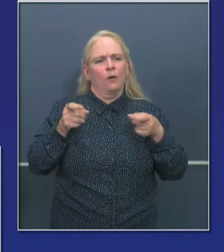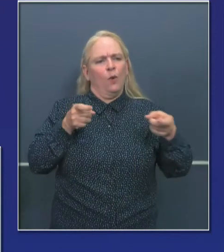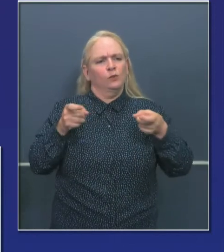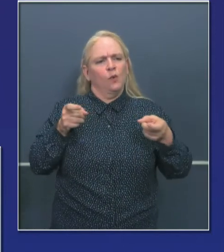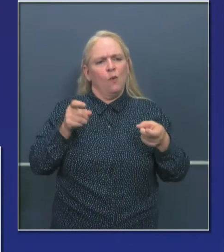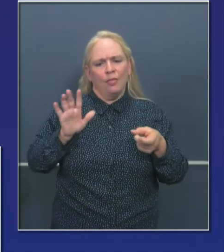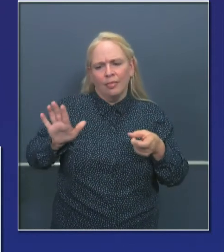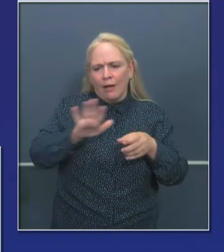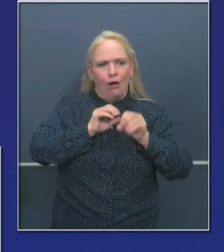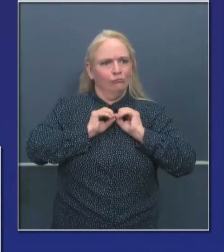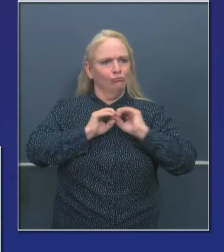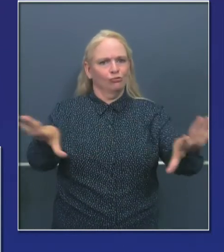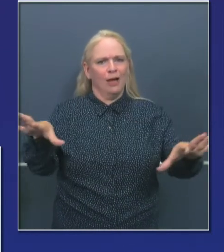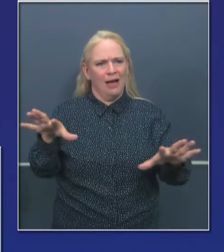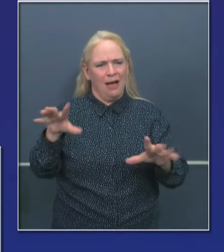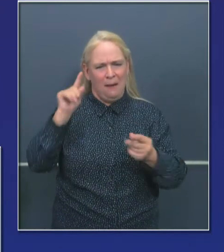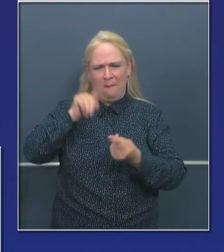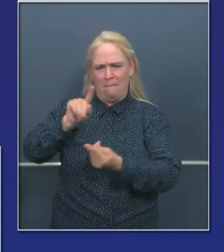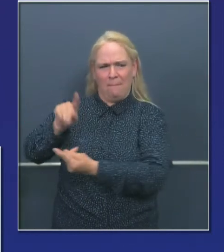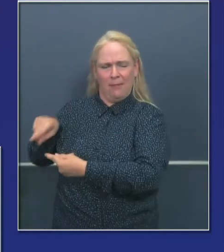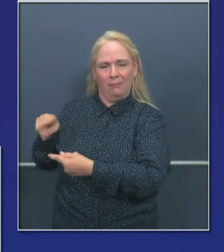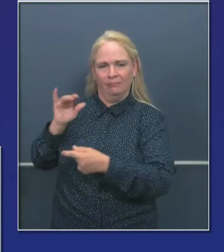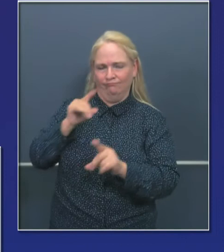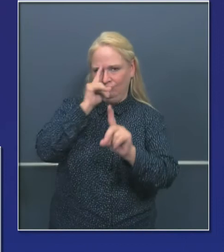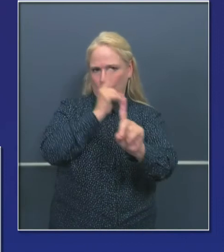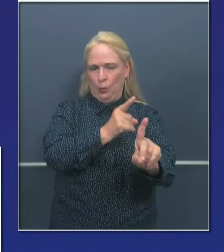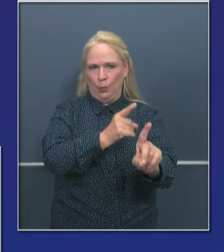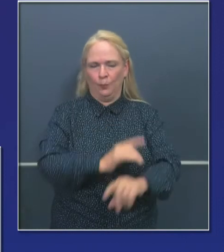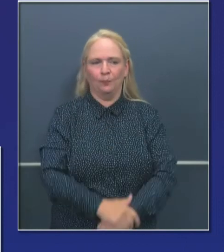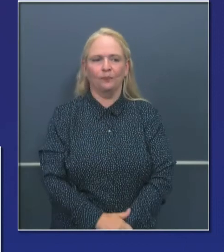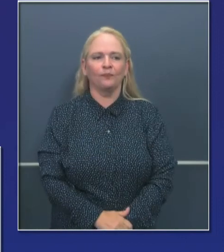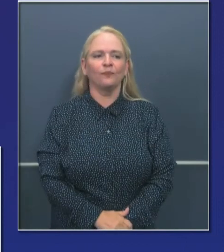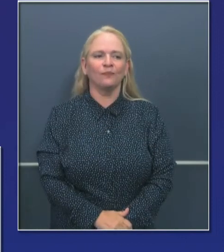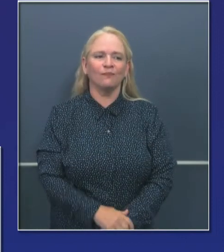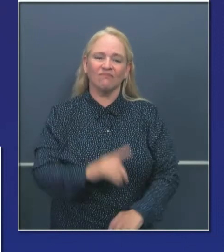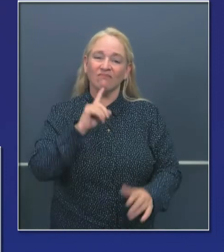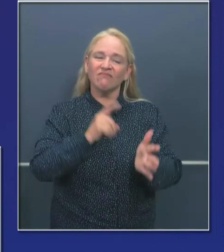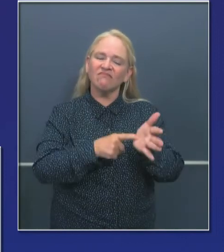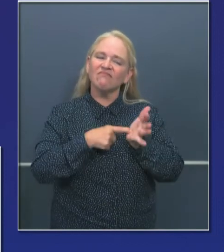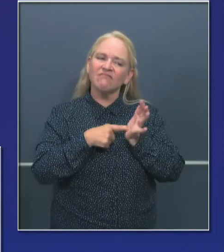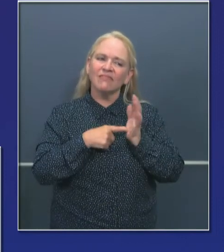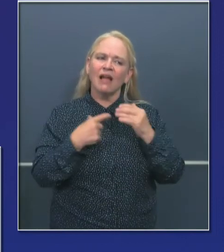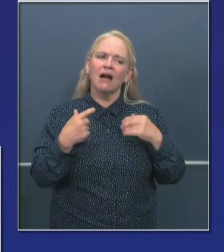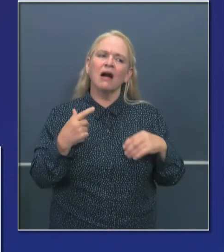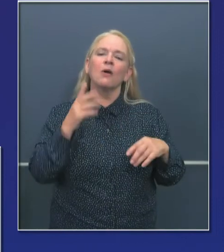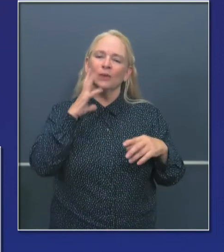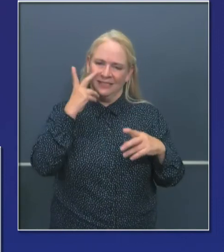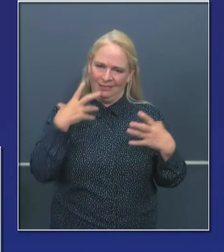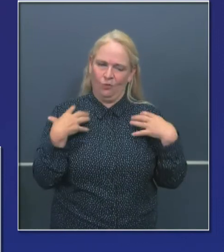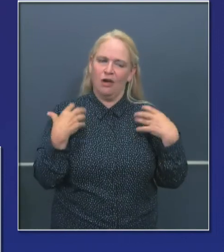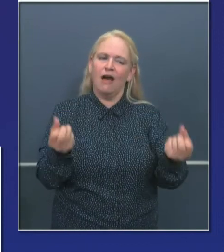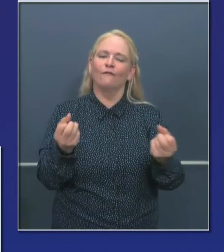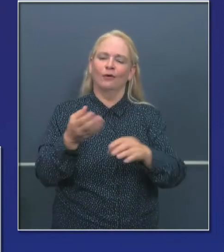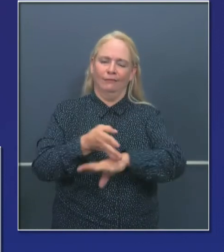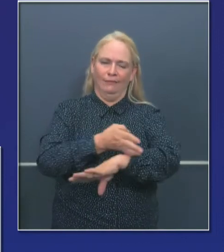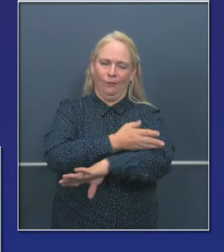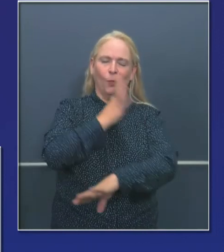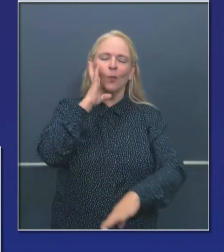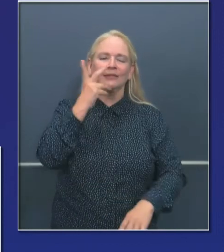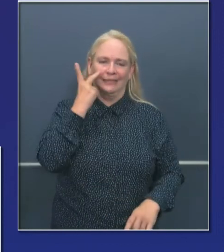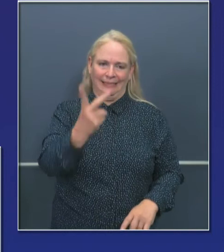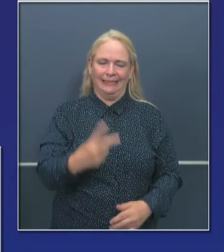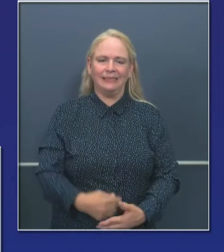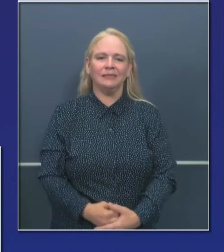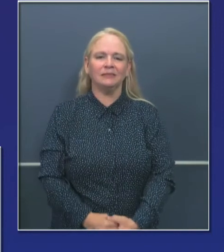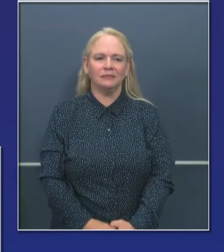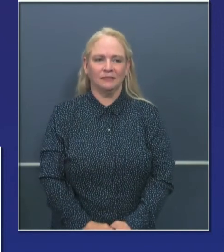spirit that requires this moment. And again, we're confident we're going to see progress. By the way, I want to also just acknowledge